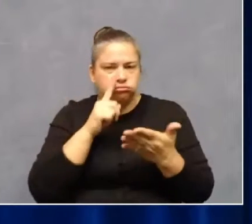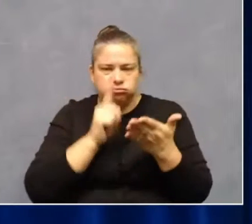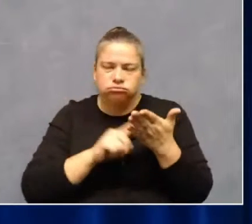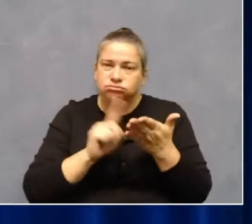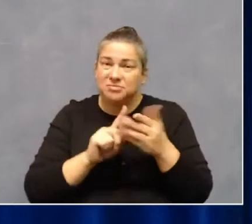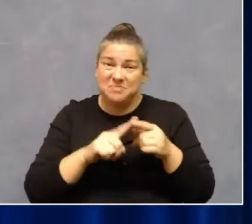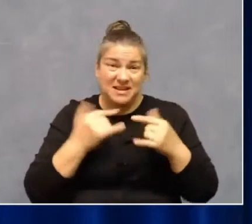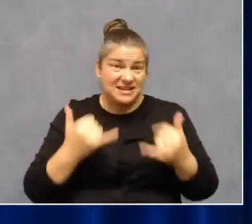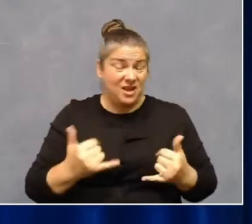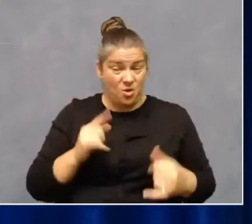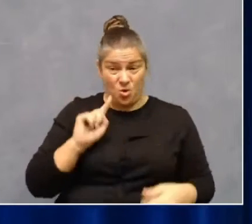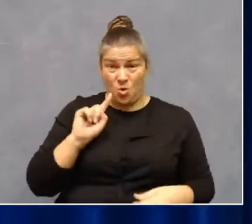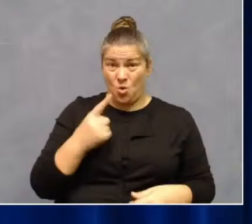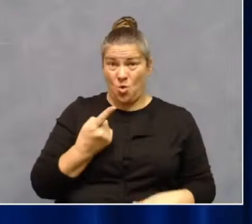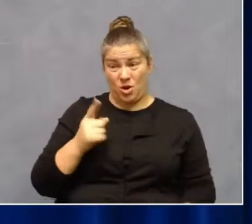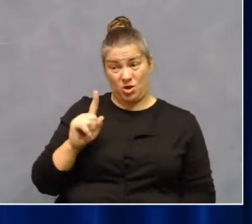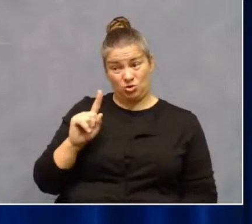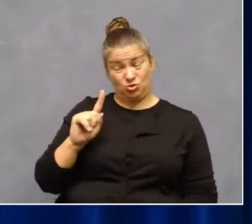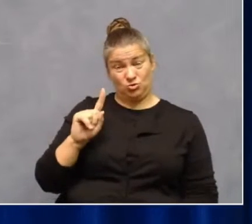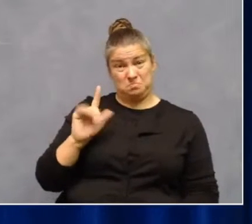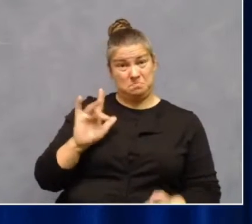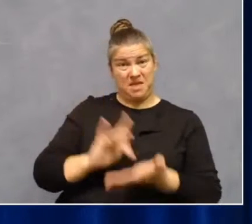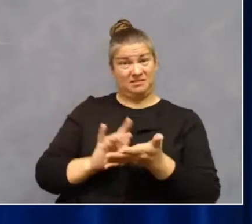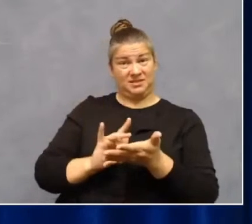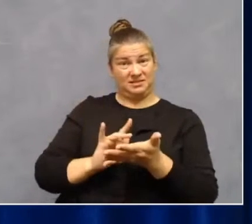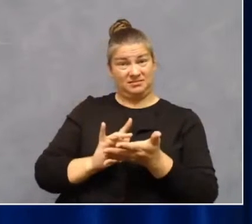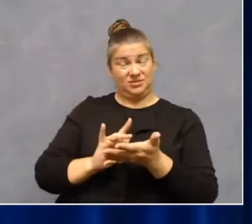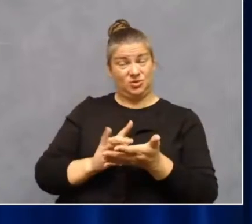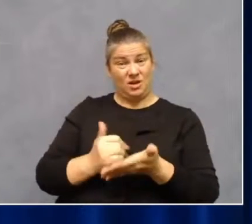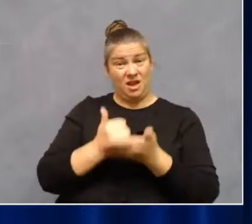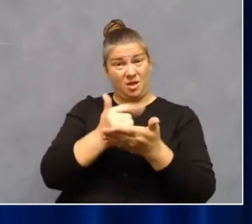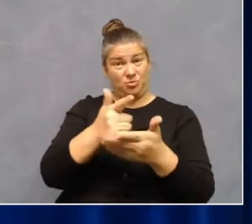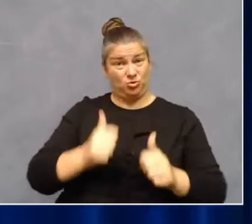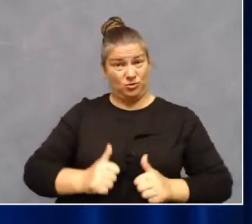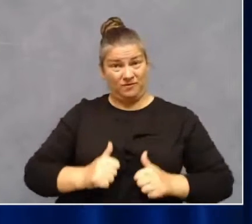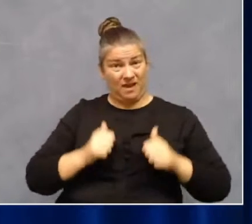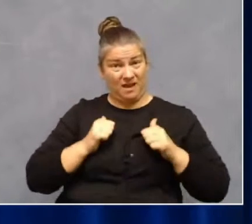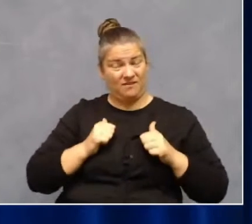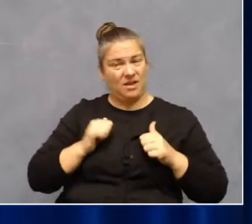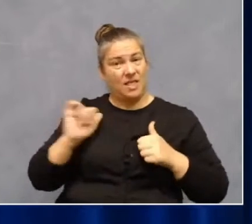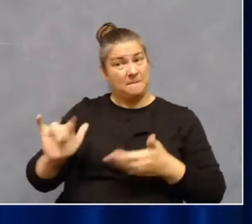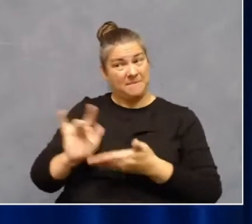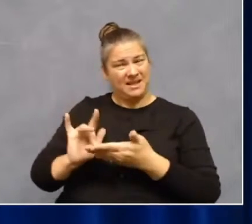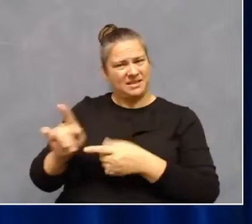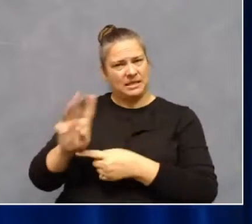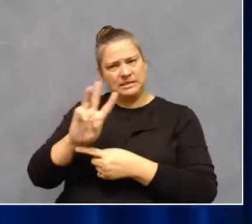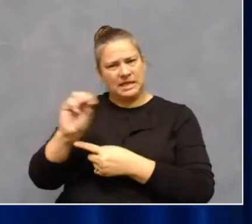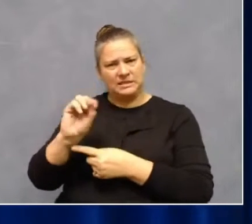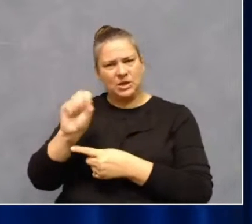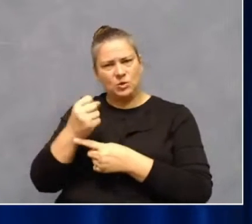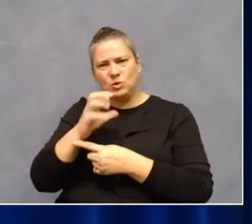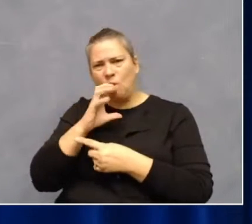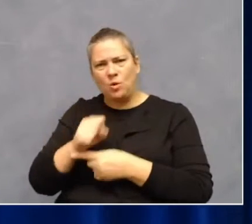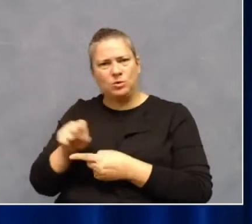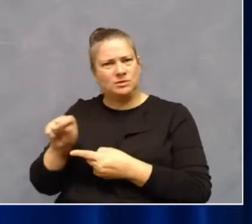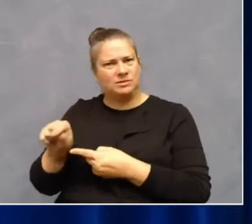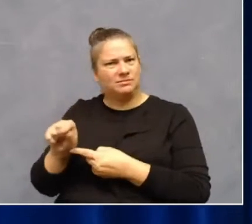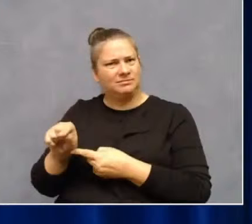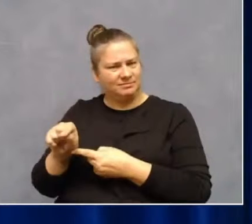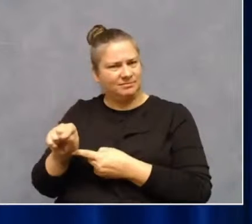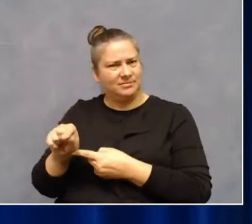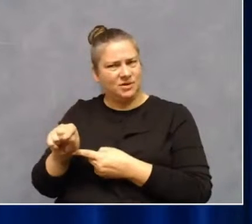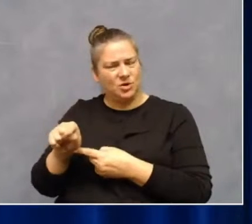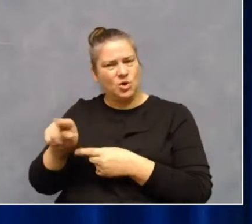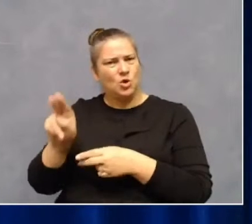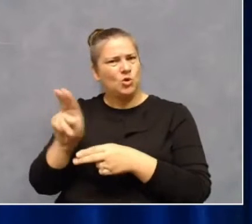that increases your chance of survival is a 60-year-old medication that's been used by people for 6